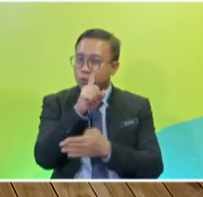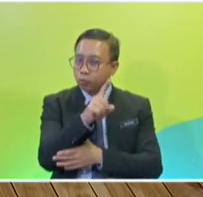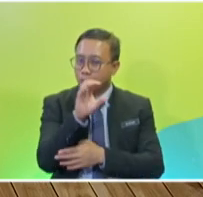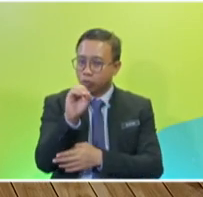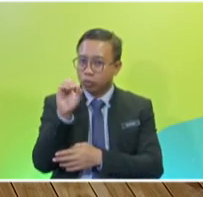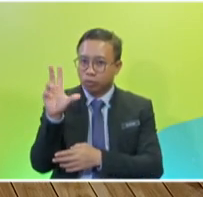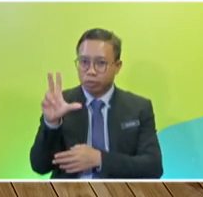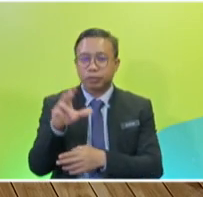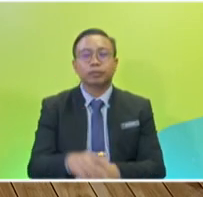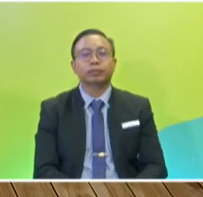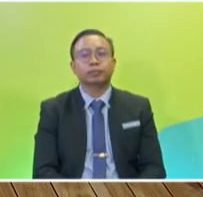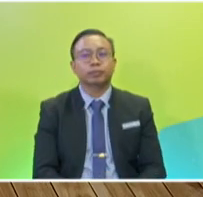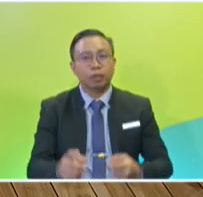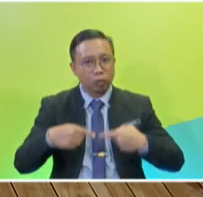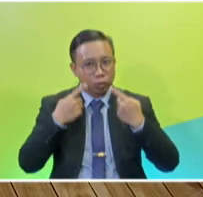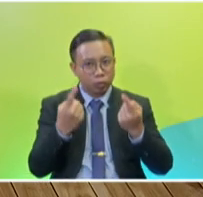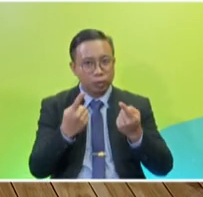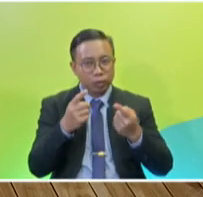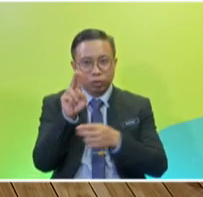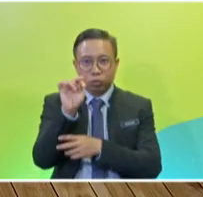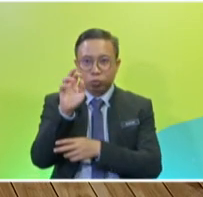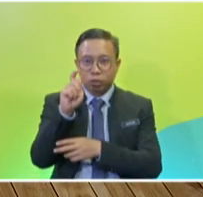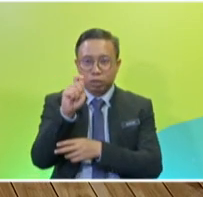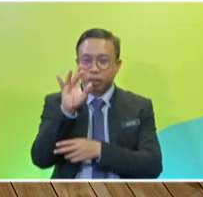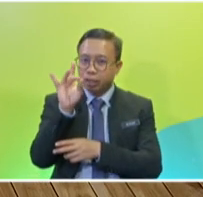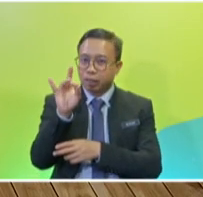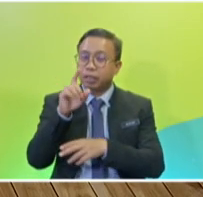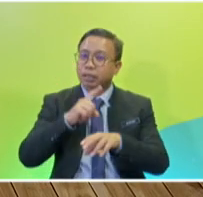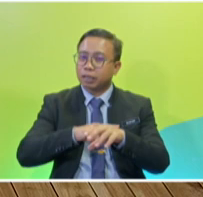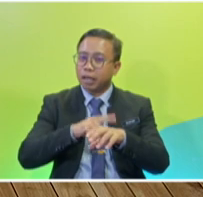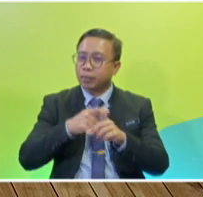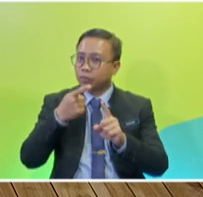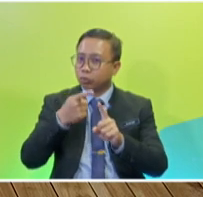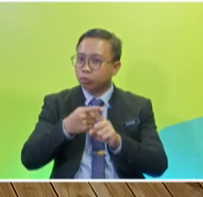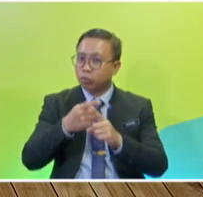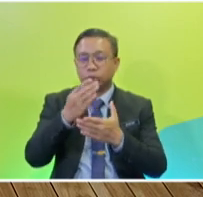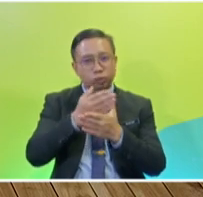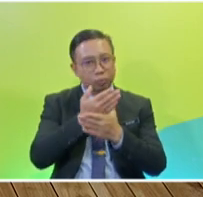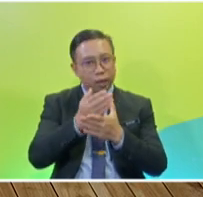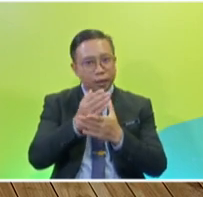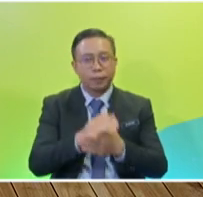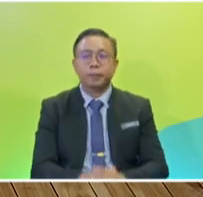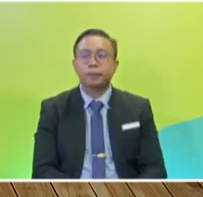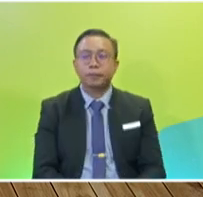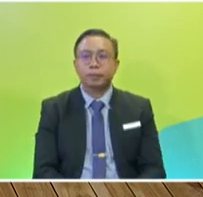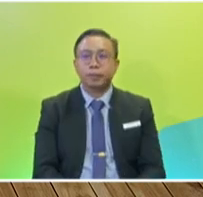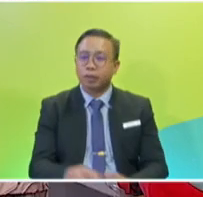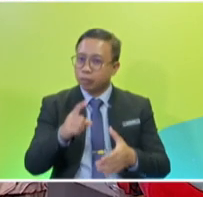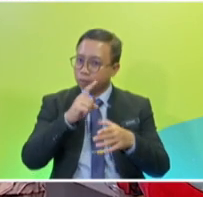103, and this is going to be on Unit 8, Time to Spare. As what I said earlier, activities